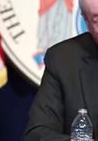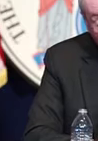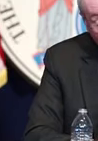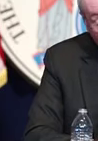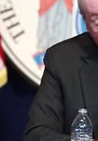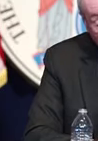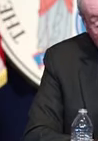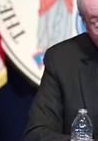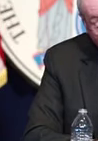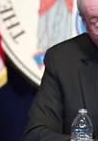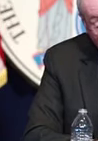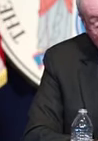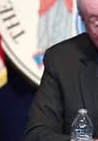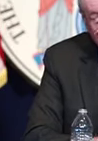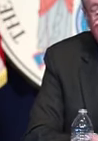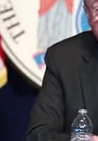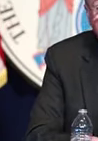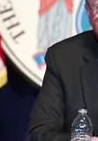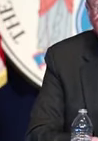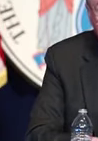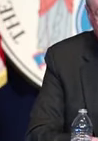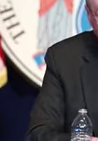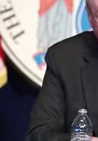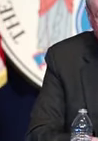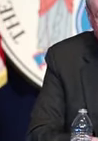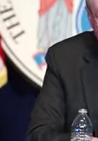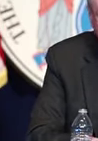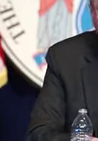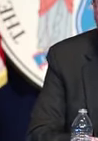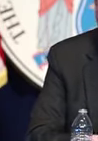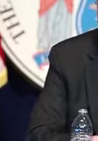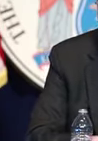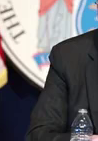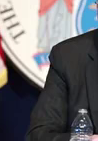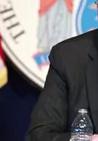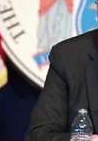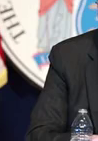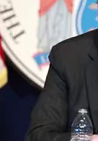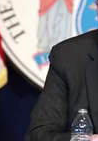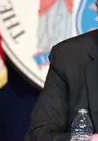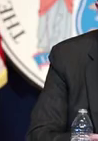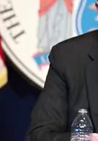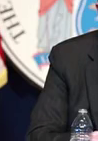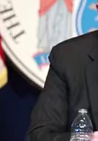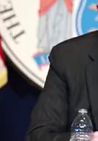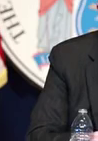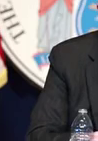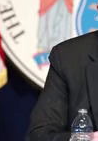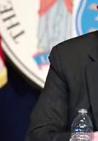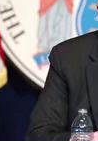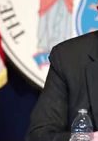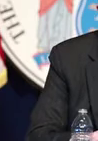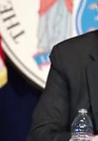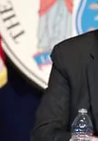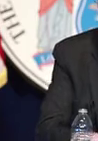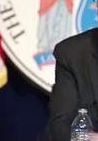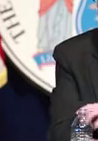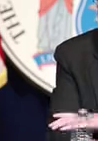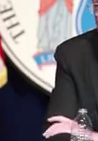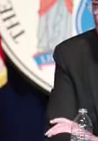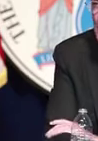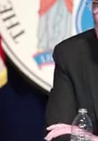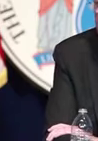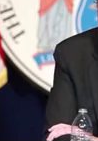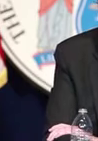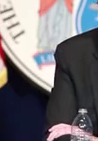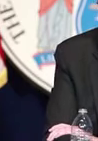just got off a call a few minutes ago with Secretary of Veteran Affairs Wilkie, talking about the challenges, the enormous challenges